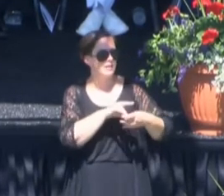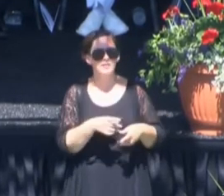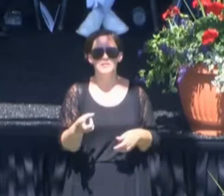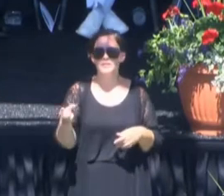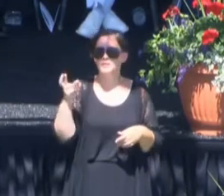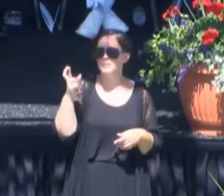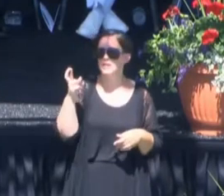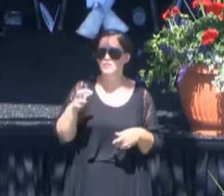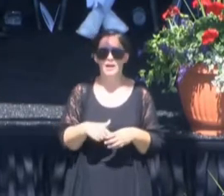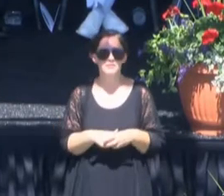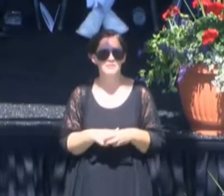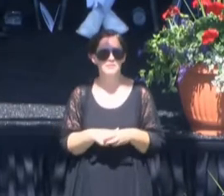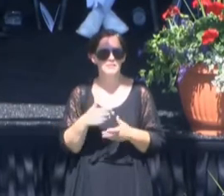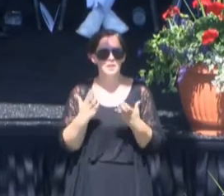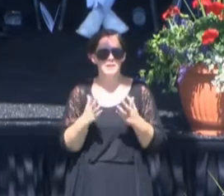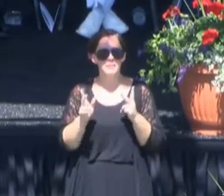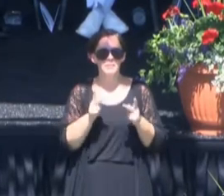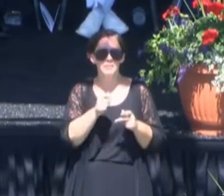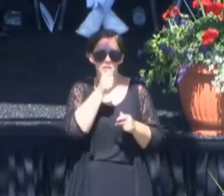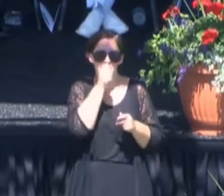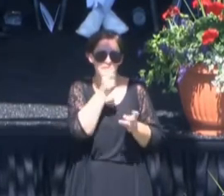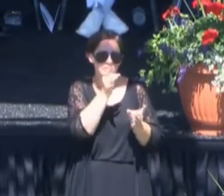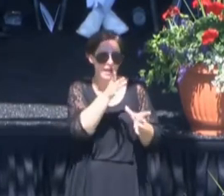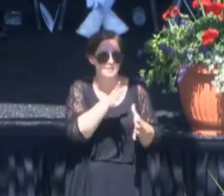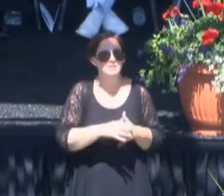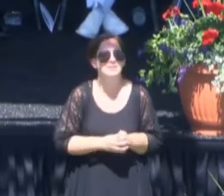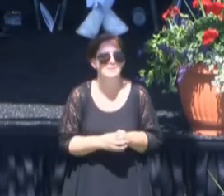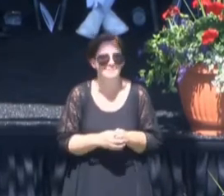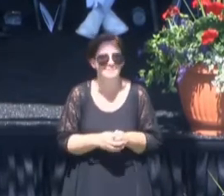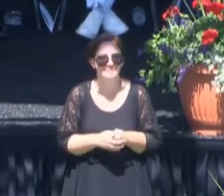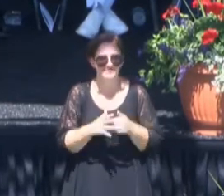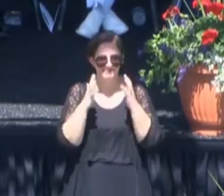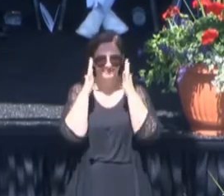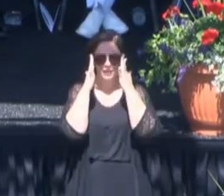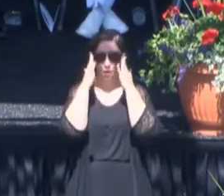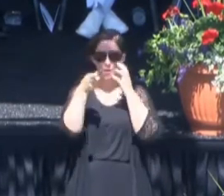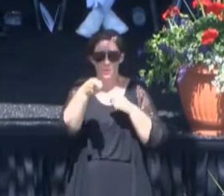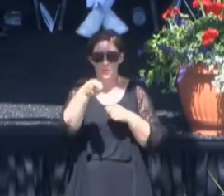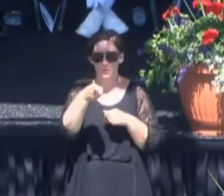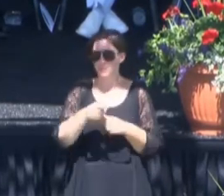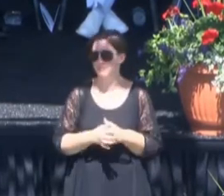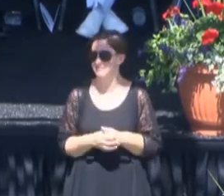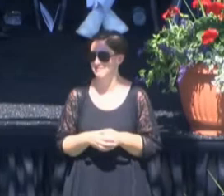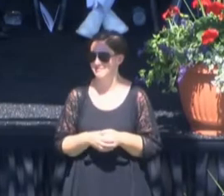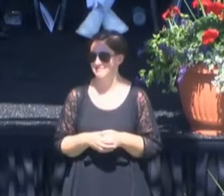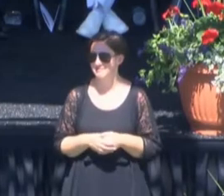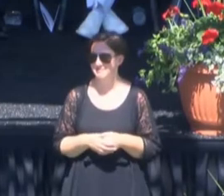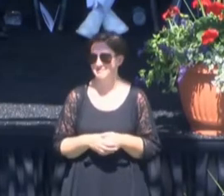friends, maybe even people you couldn't even tolerate for 5 minutes at Quinn McEwen.